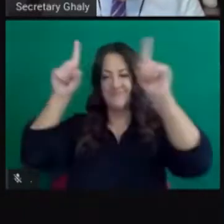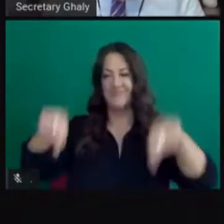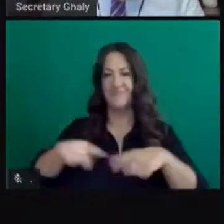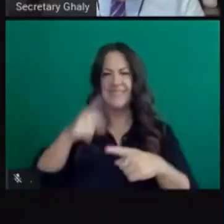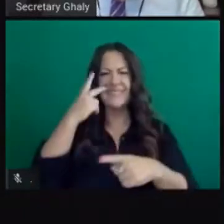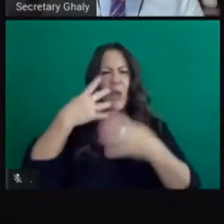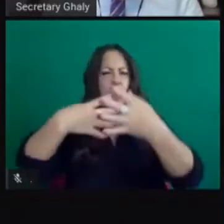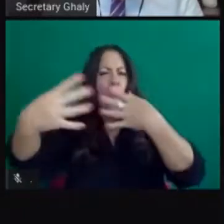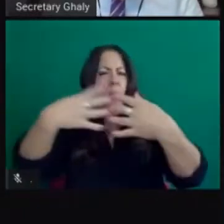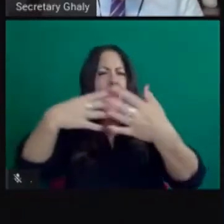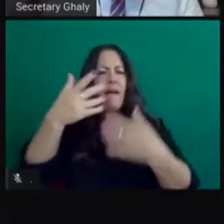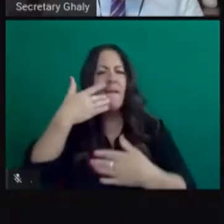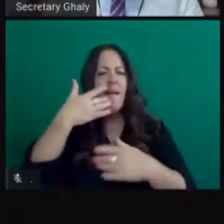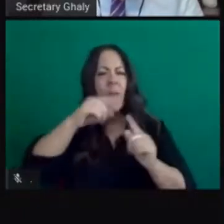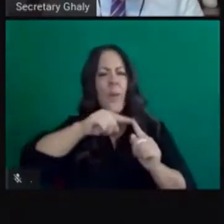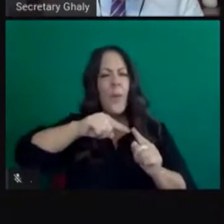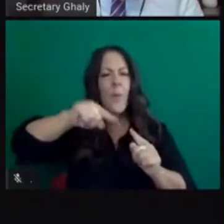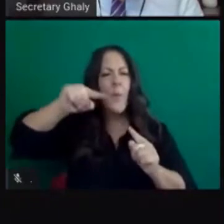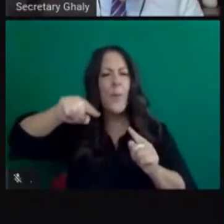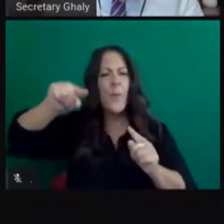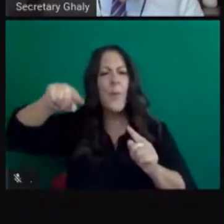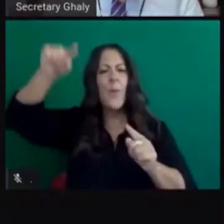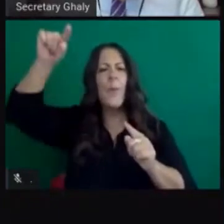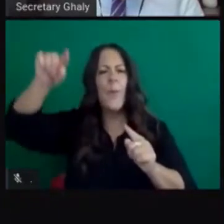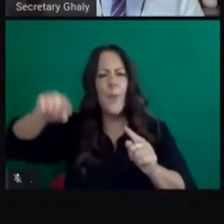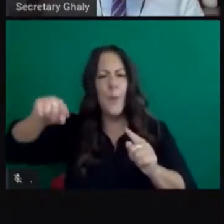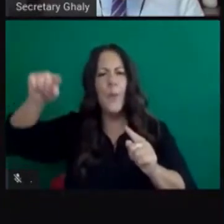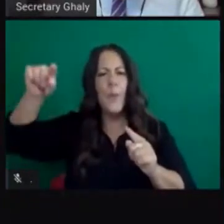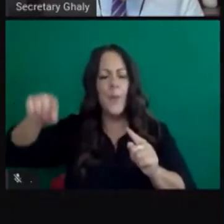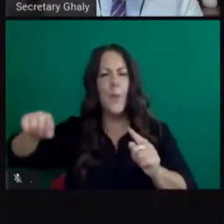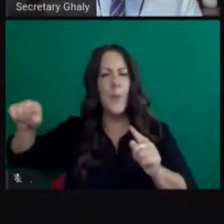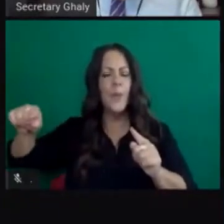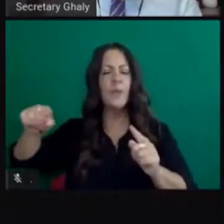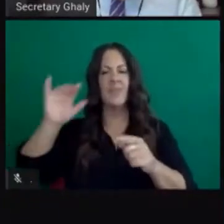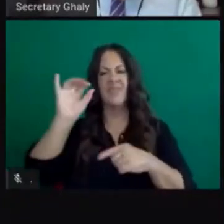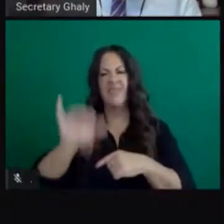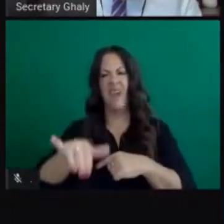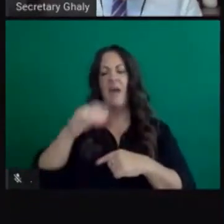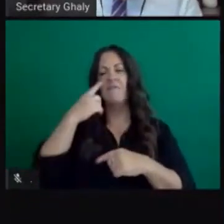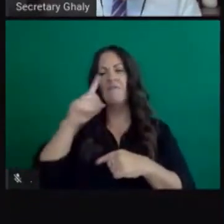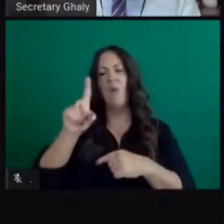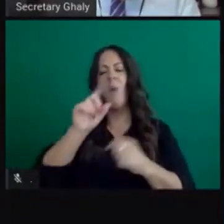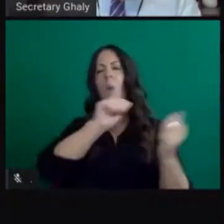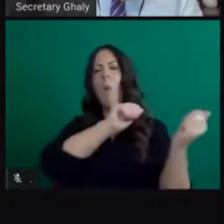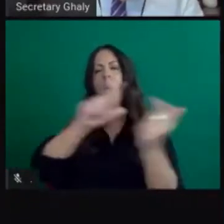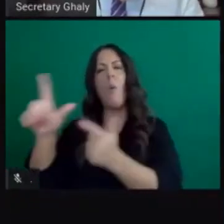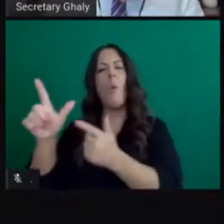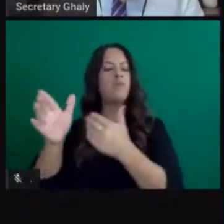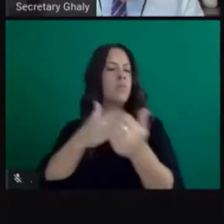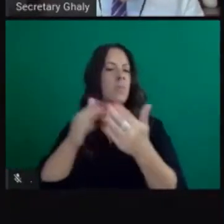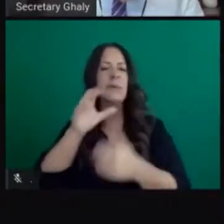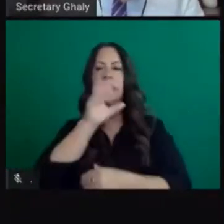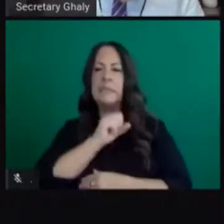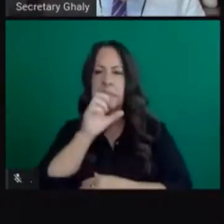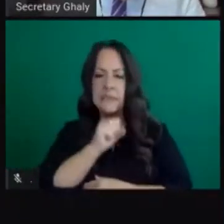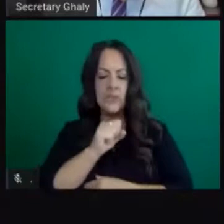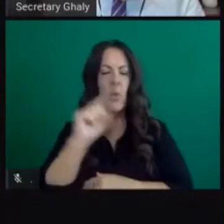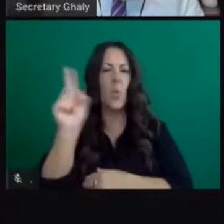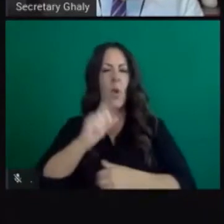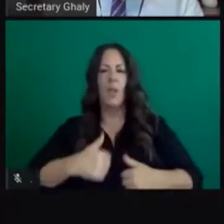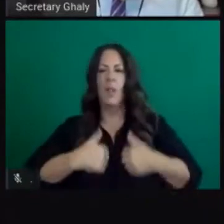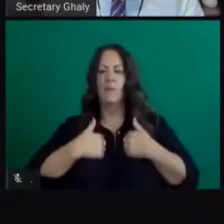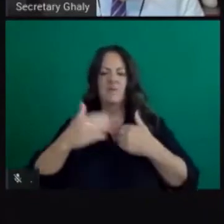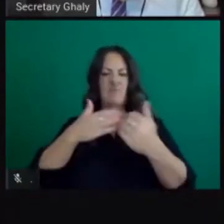area is what happened with cases across the state. All cases, regardless of age or location.